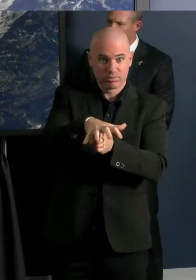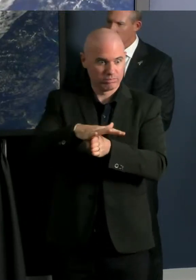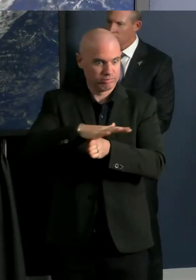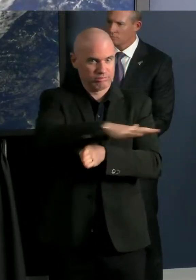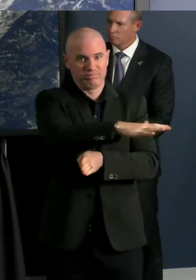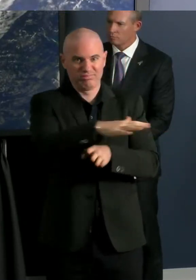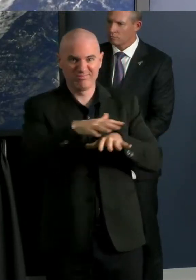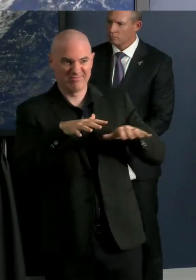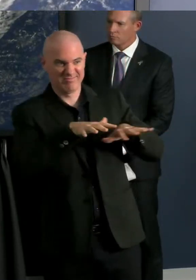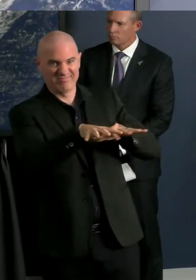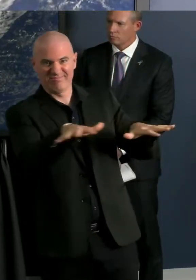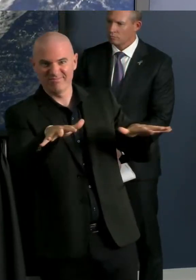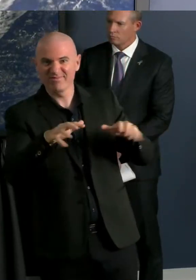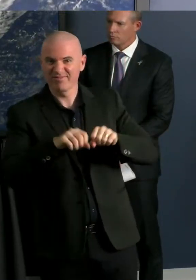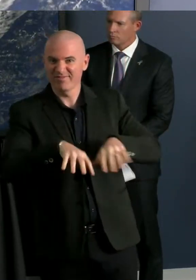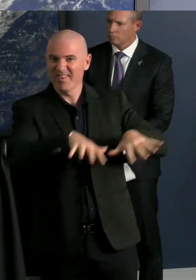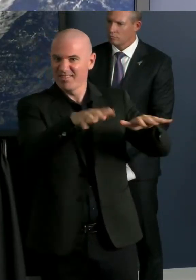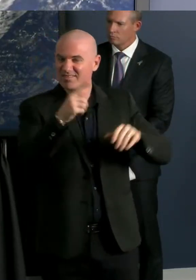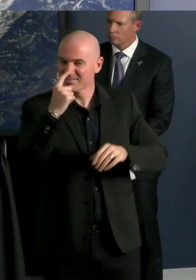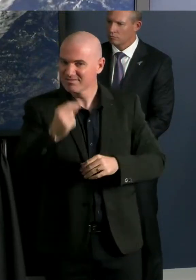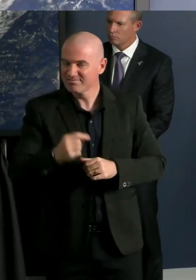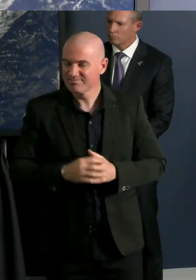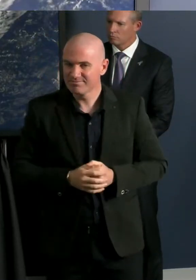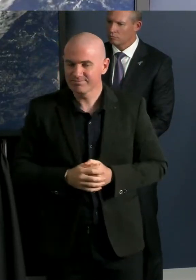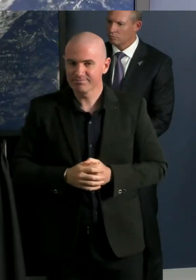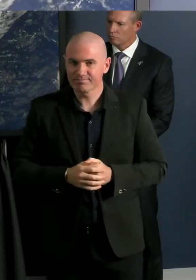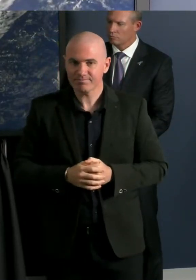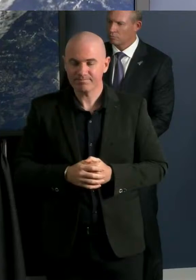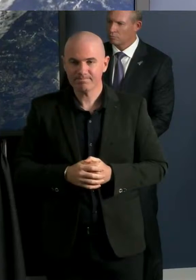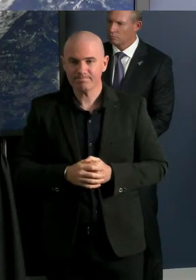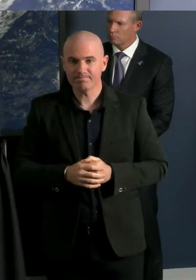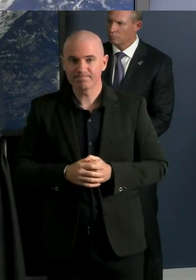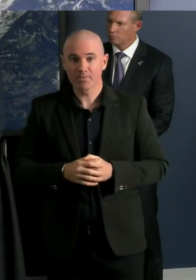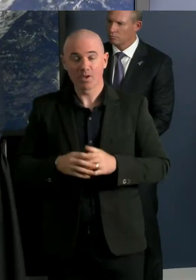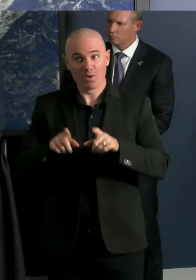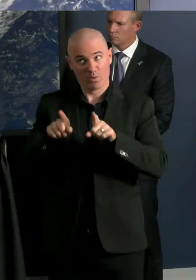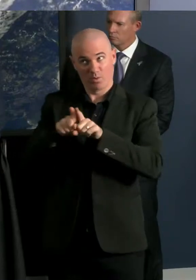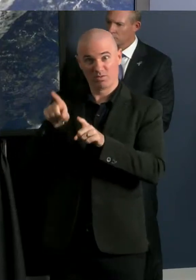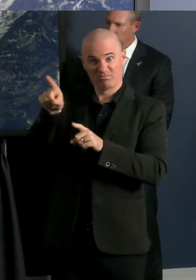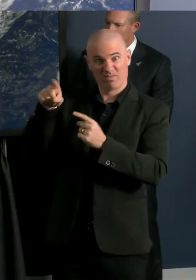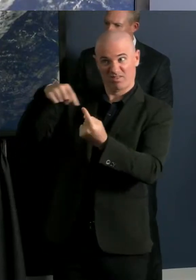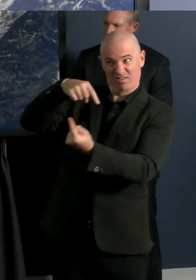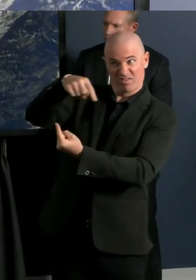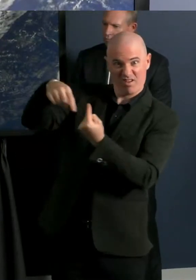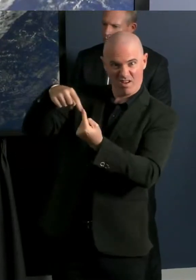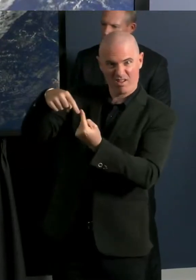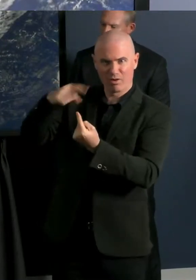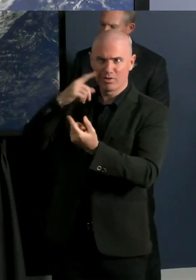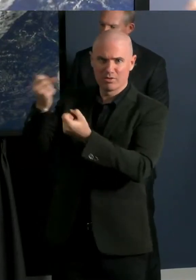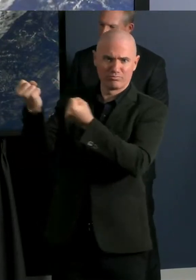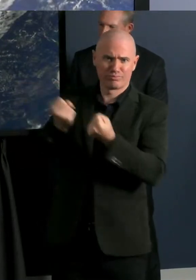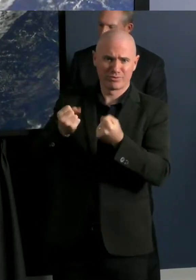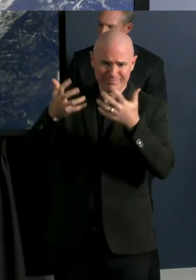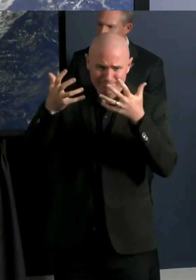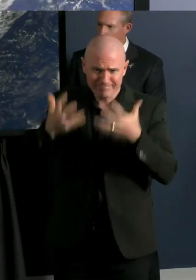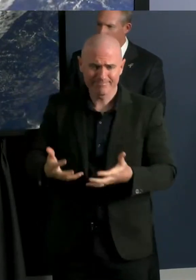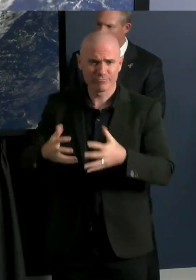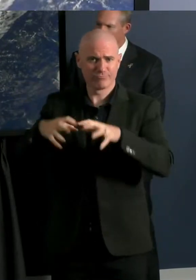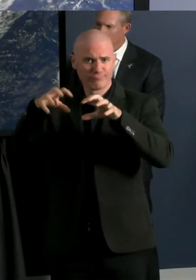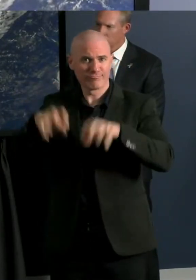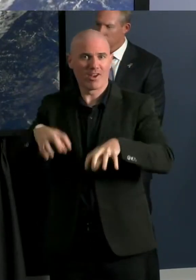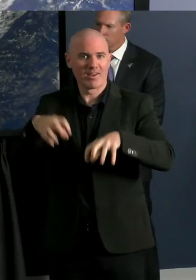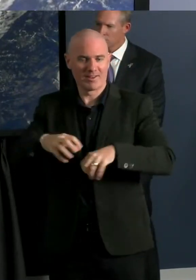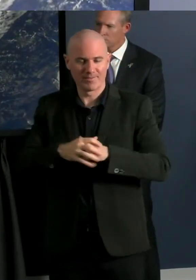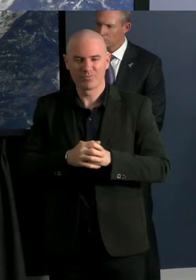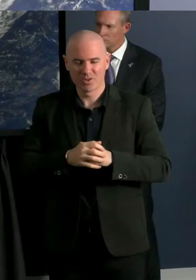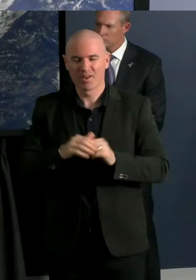tomorrow. We also have large amounts of rainfall associated with this system. So our warning now includes